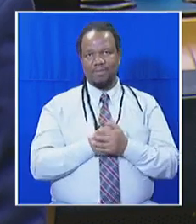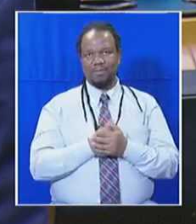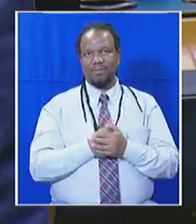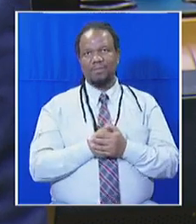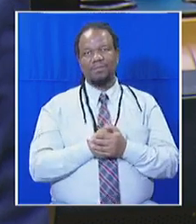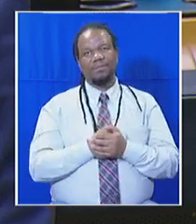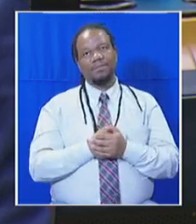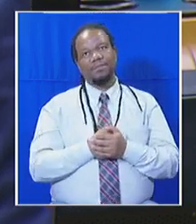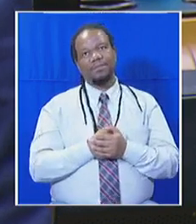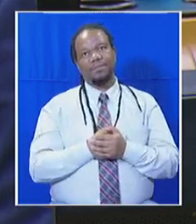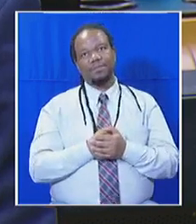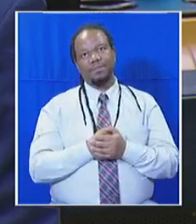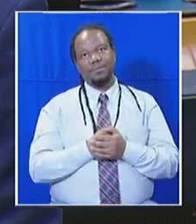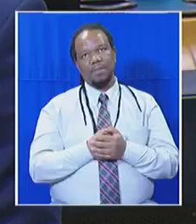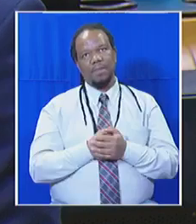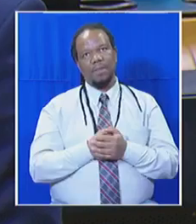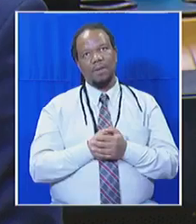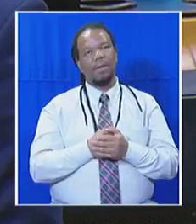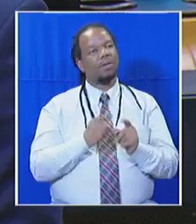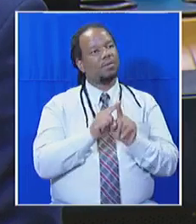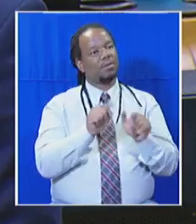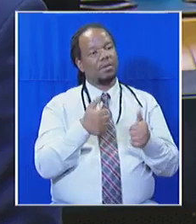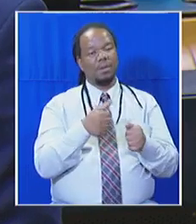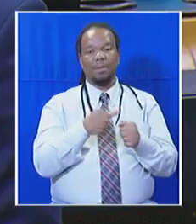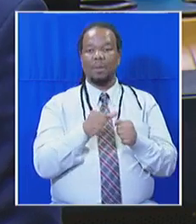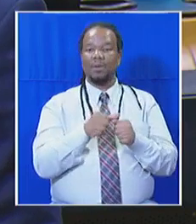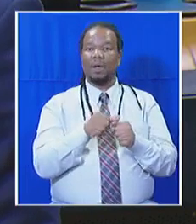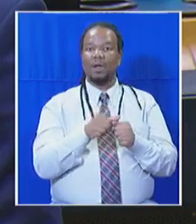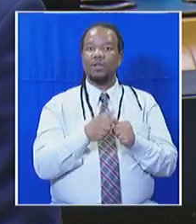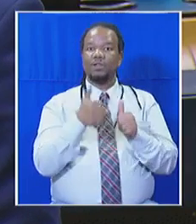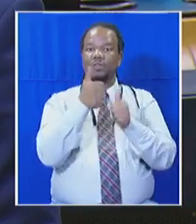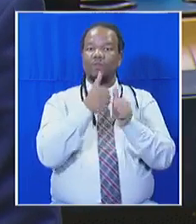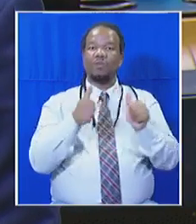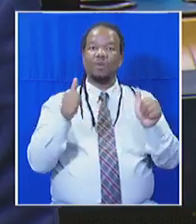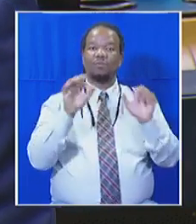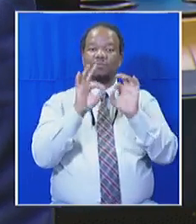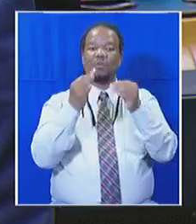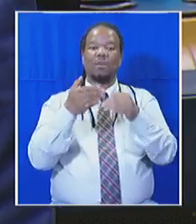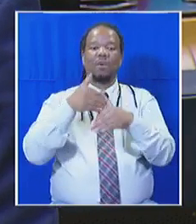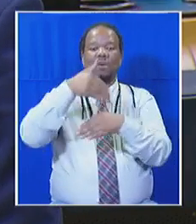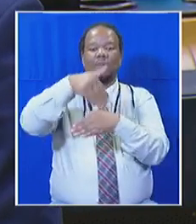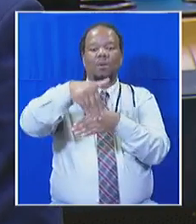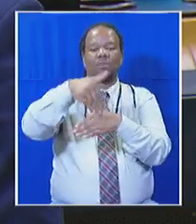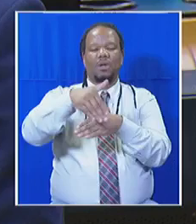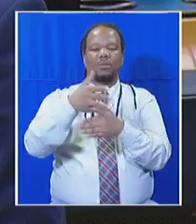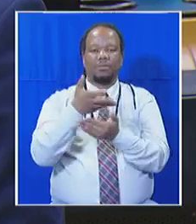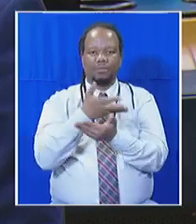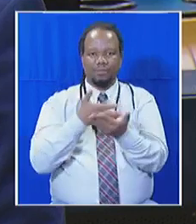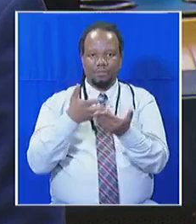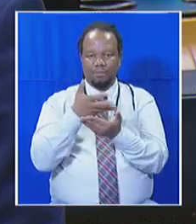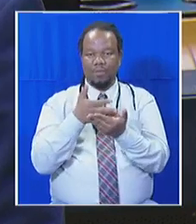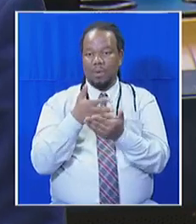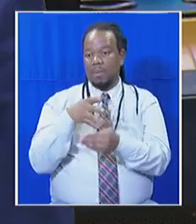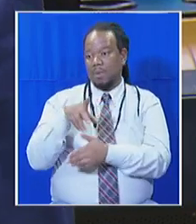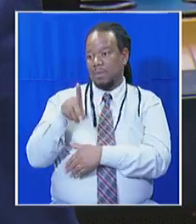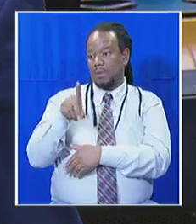request is, if needs be, let's caucus quickly as the Chief Whips and agree that the DA's proposal